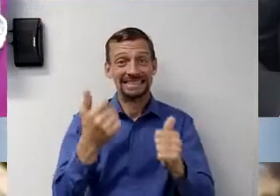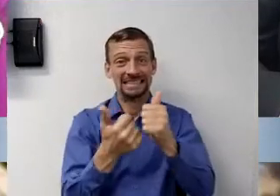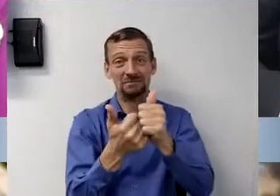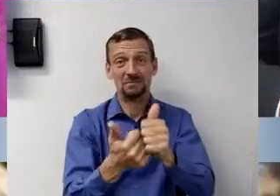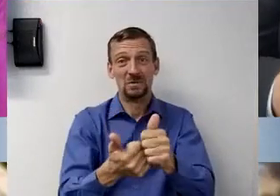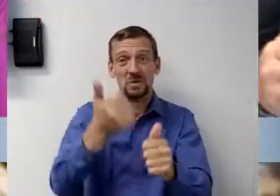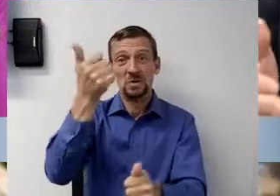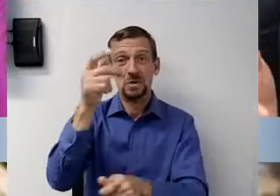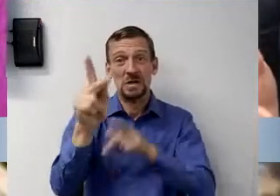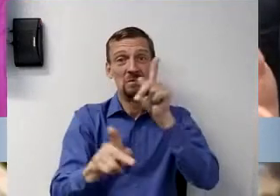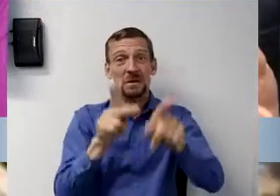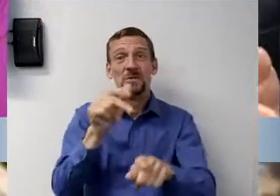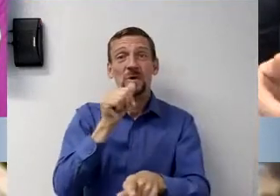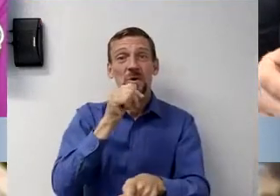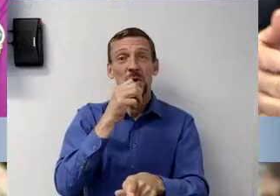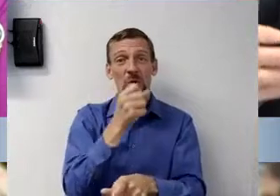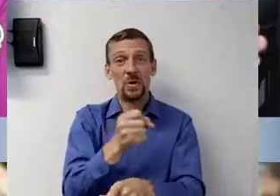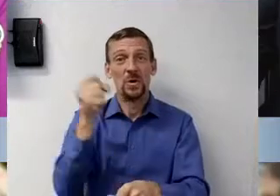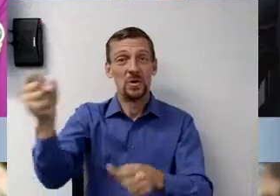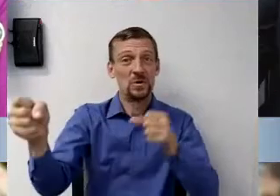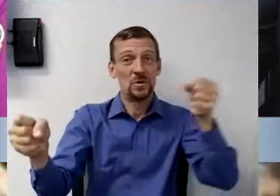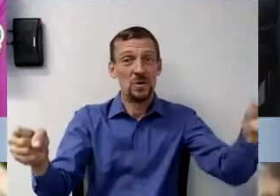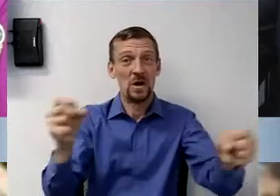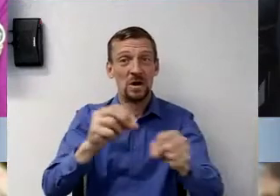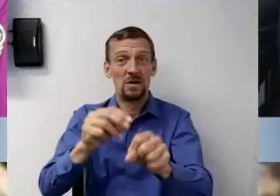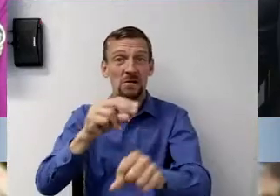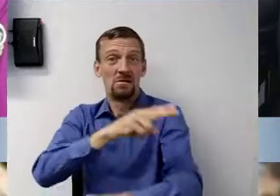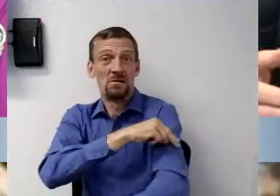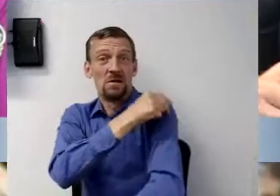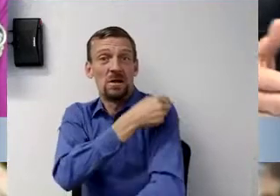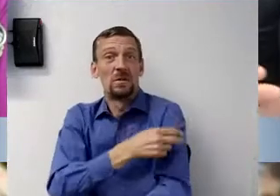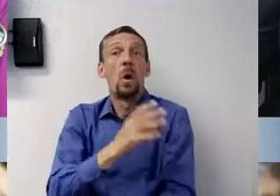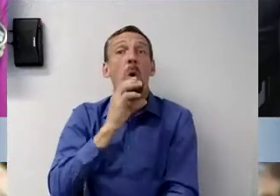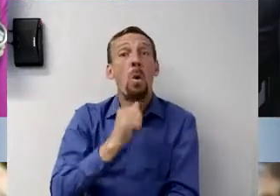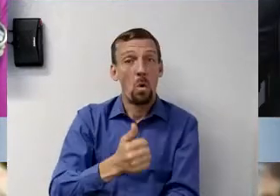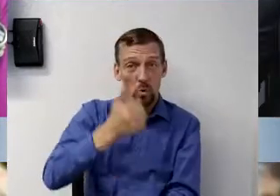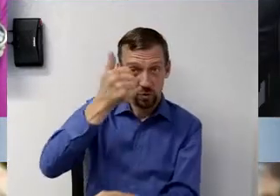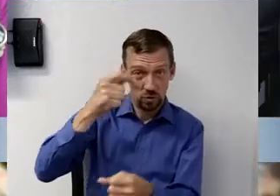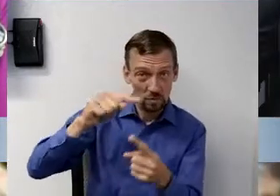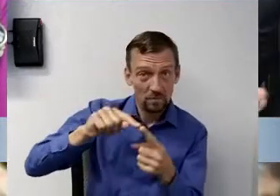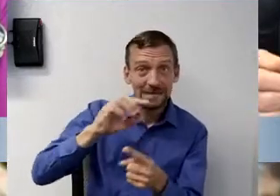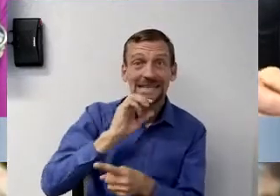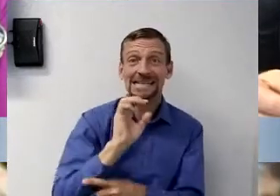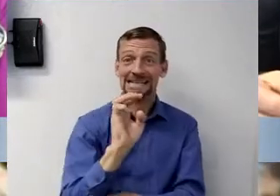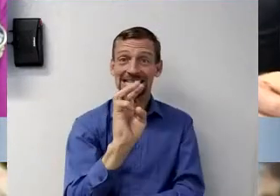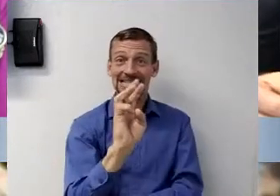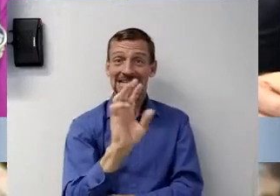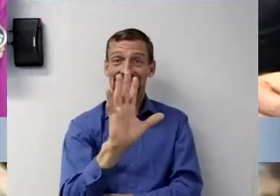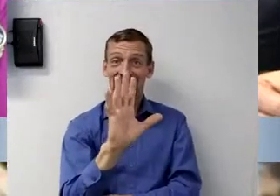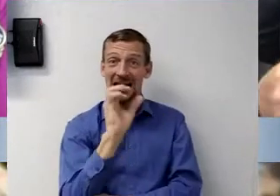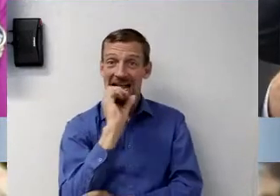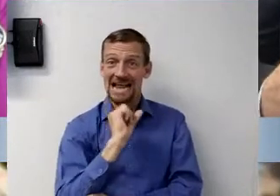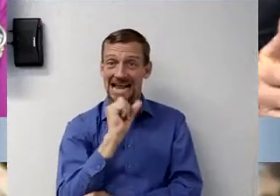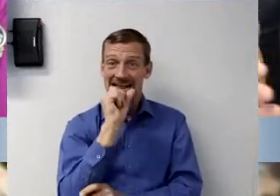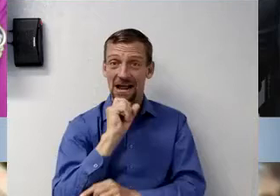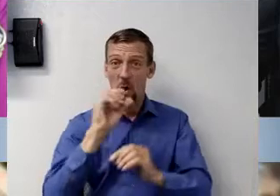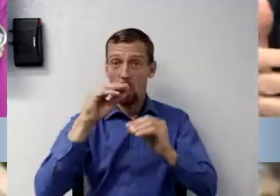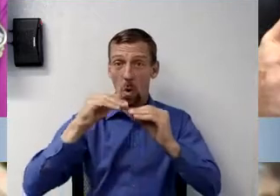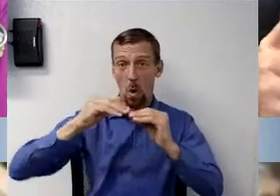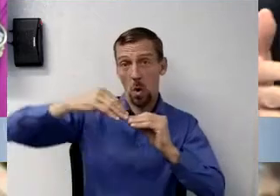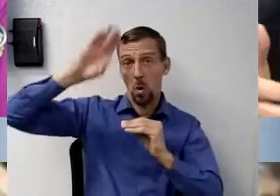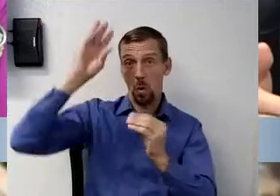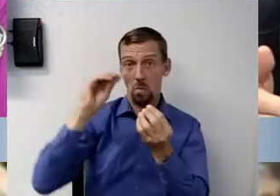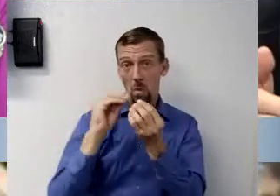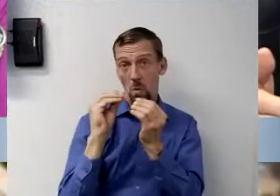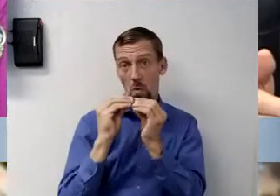the folks that are being hospitalized tend to be older, 65 or plus. But definitely what we're seeing